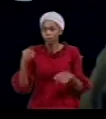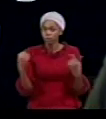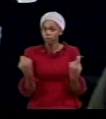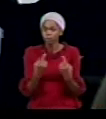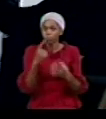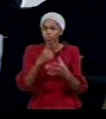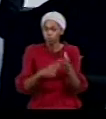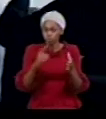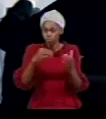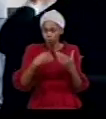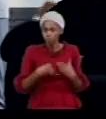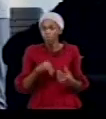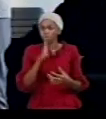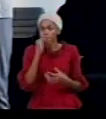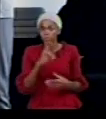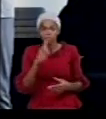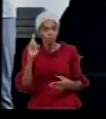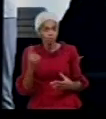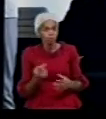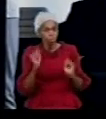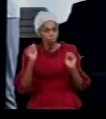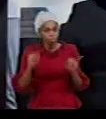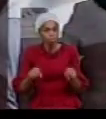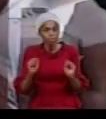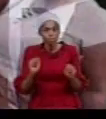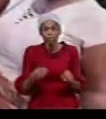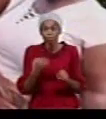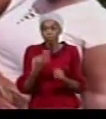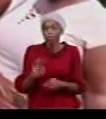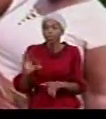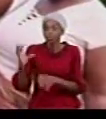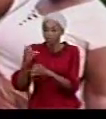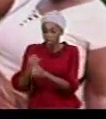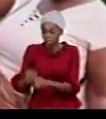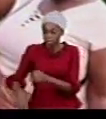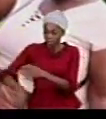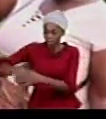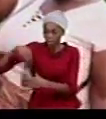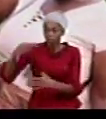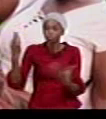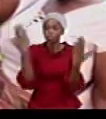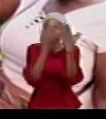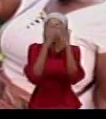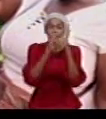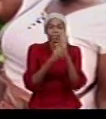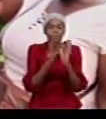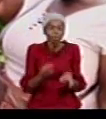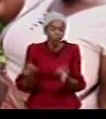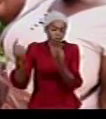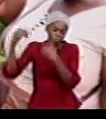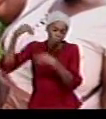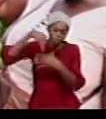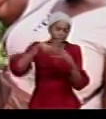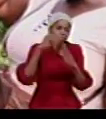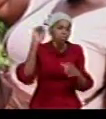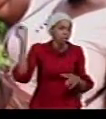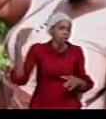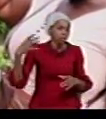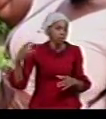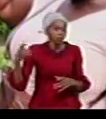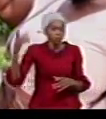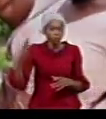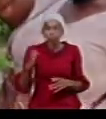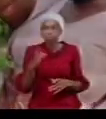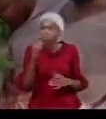have is his only possibility of getting out of darkness and coming into the light, you will